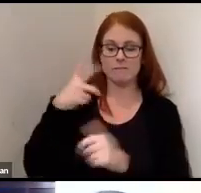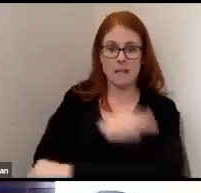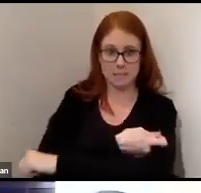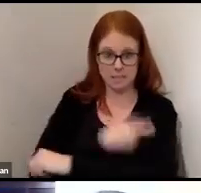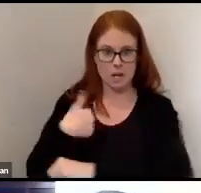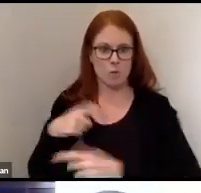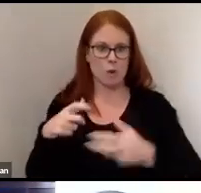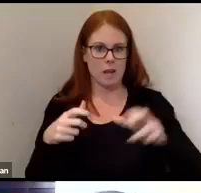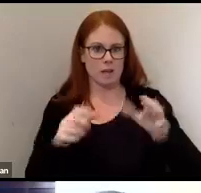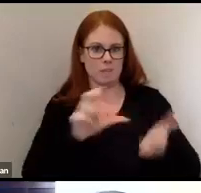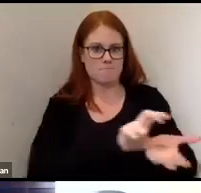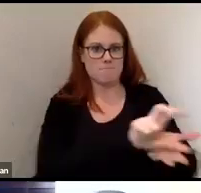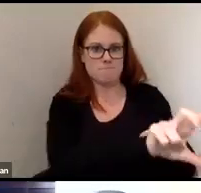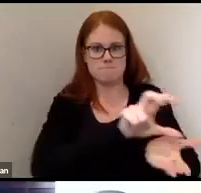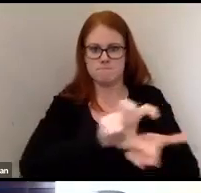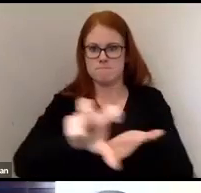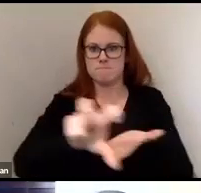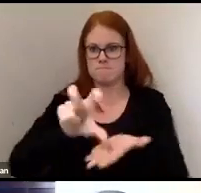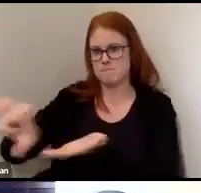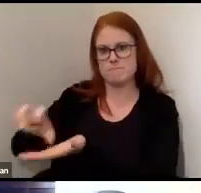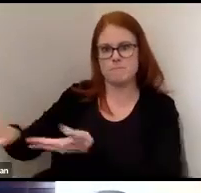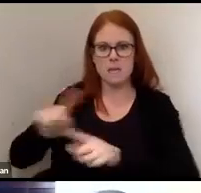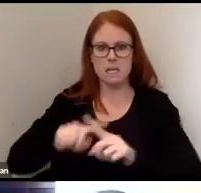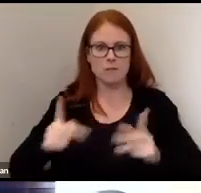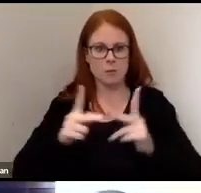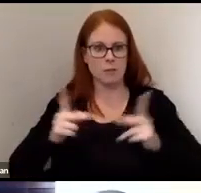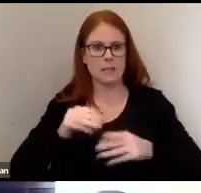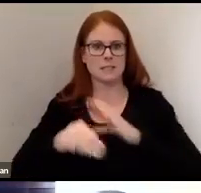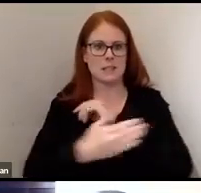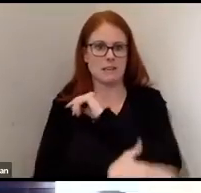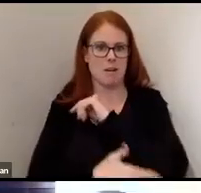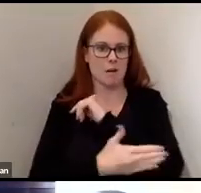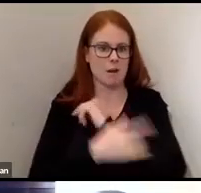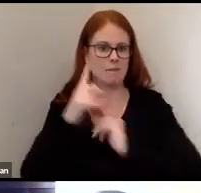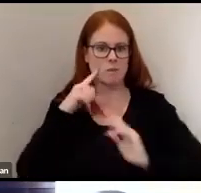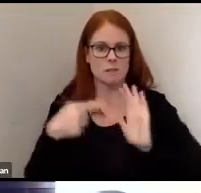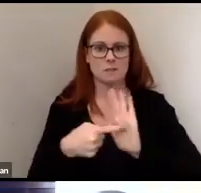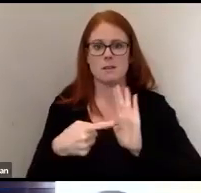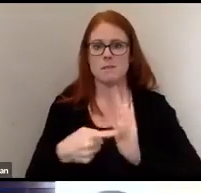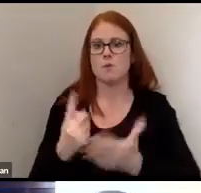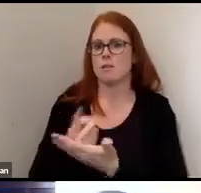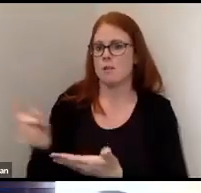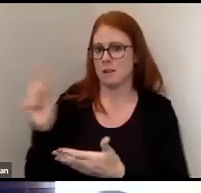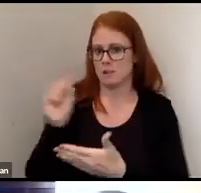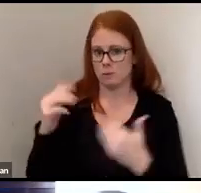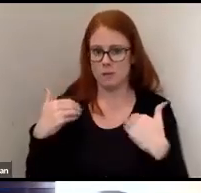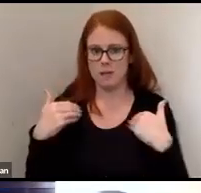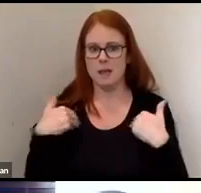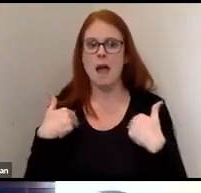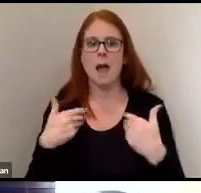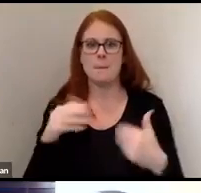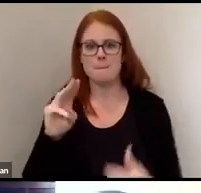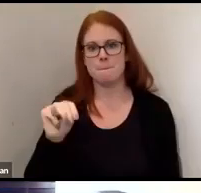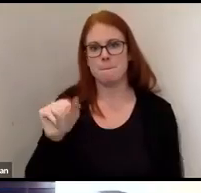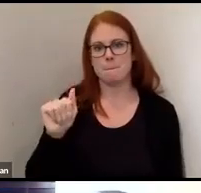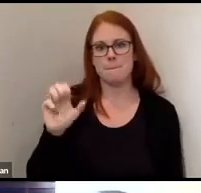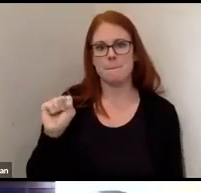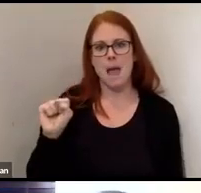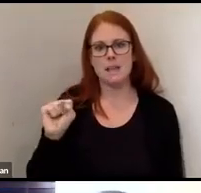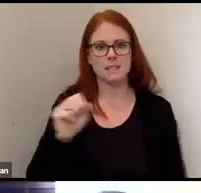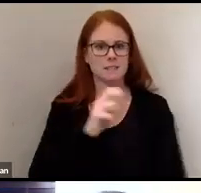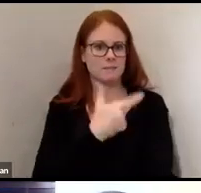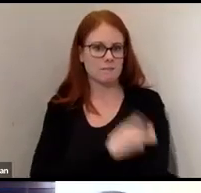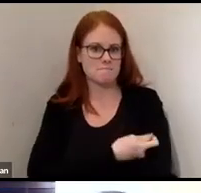county. And some of them, for example, last week had mass vaccination clinics where